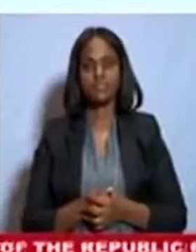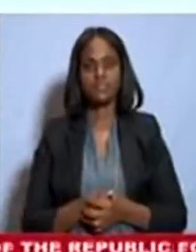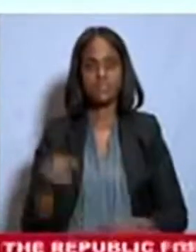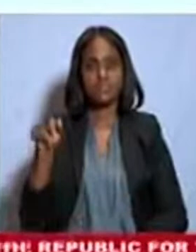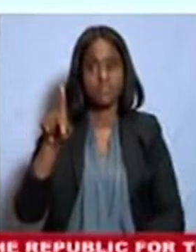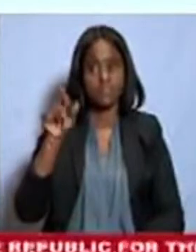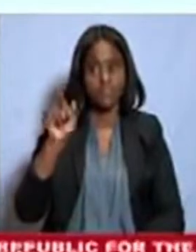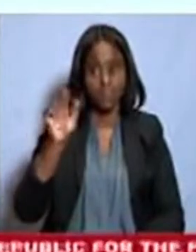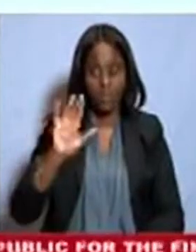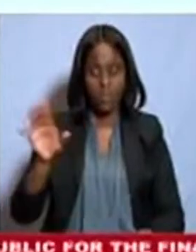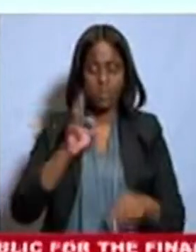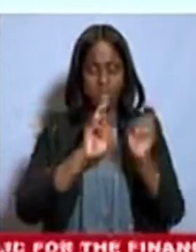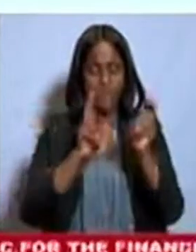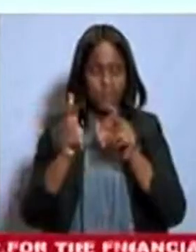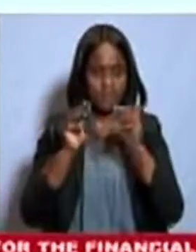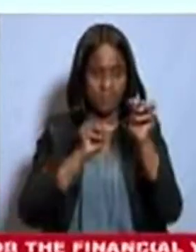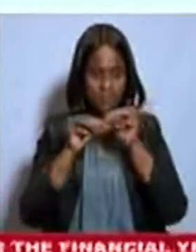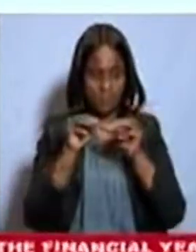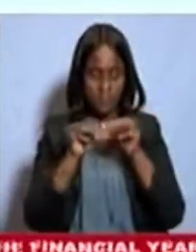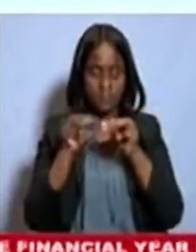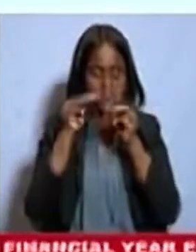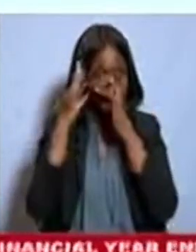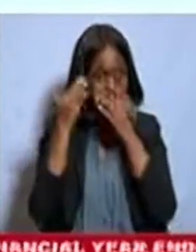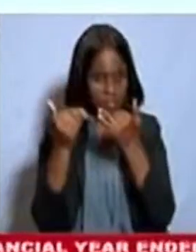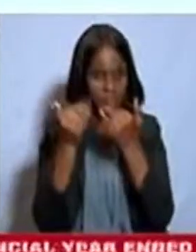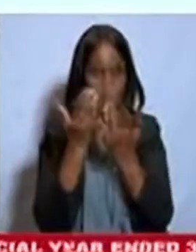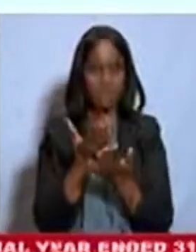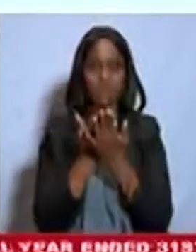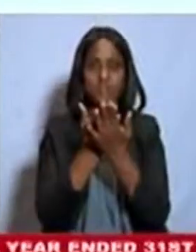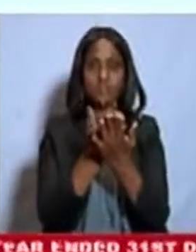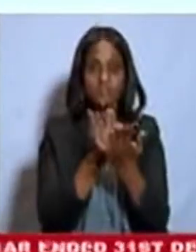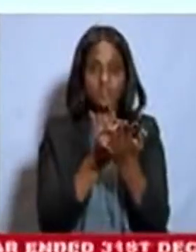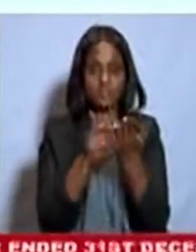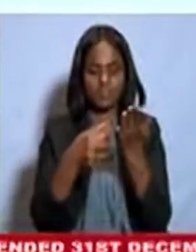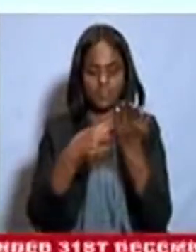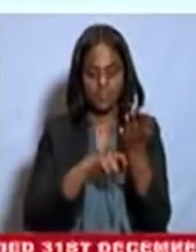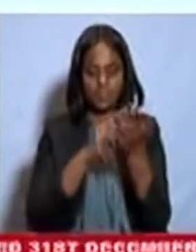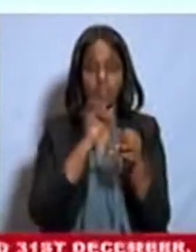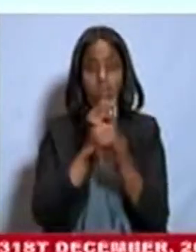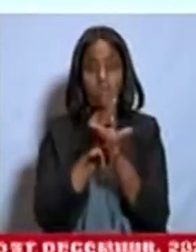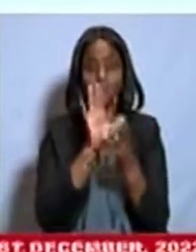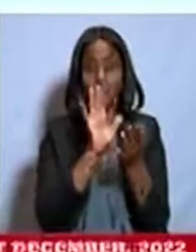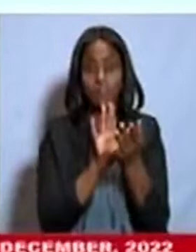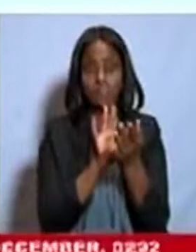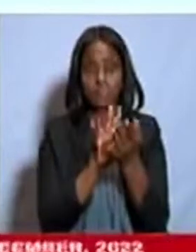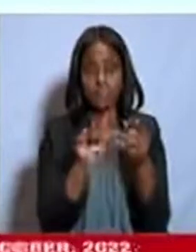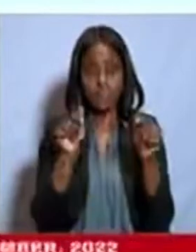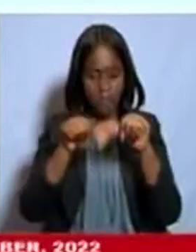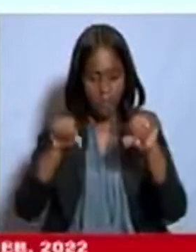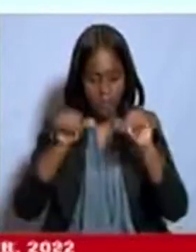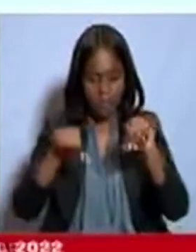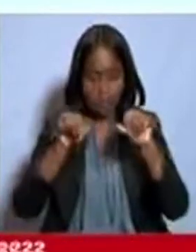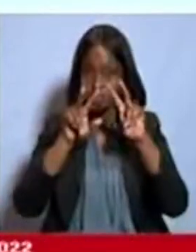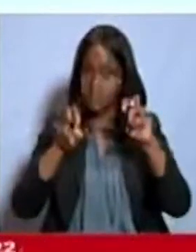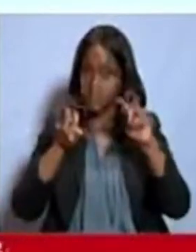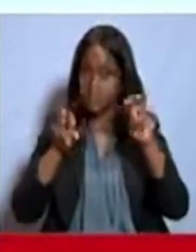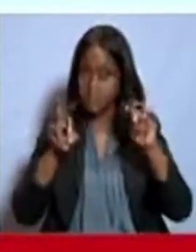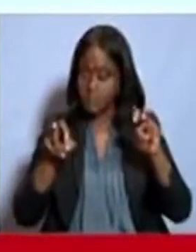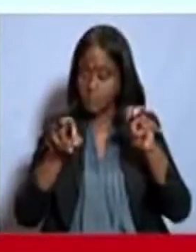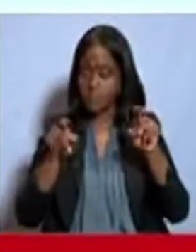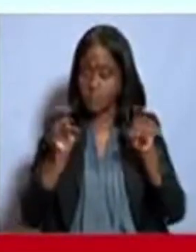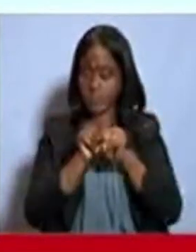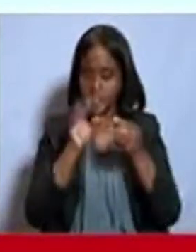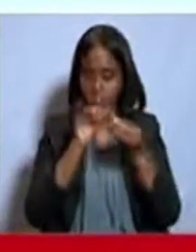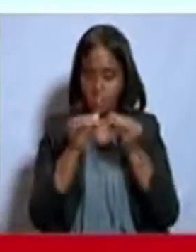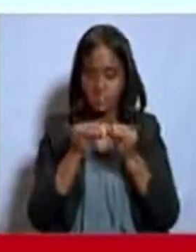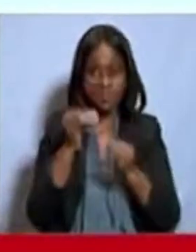Controlling Officer's response: management wishes to submit that the receipts are available for audit verification.